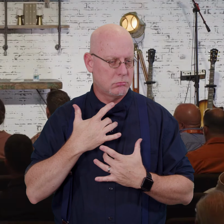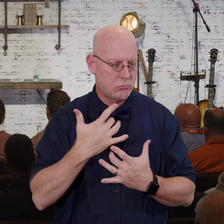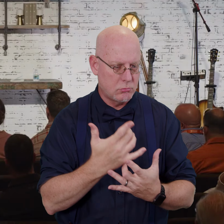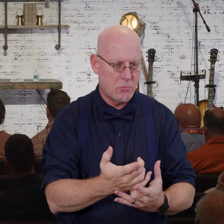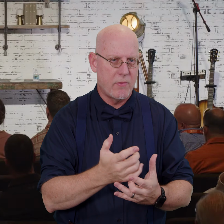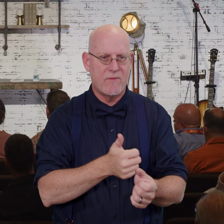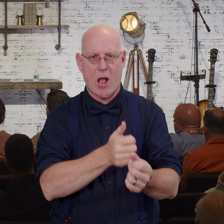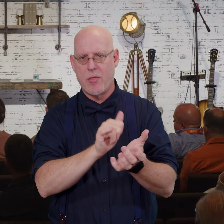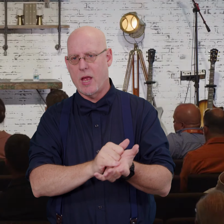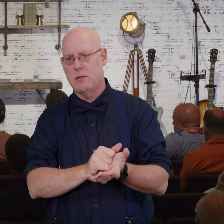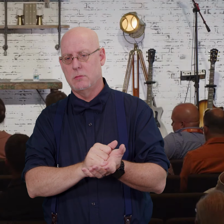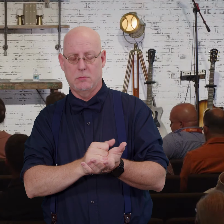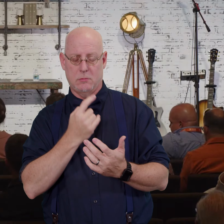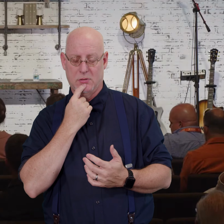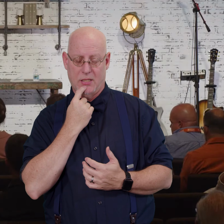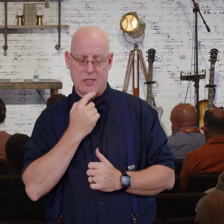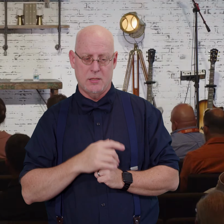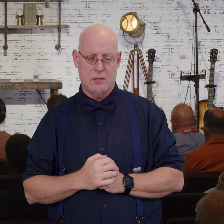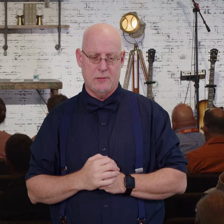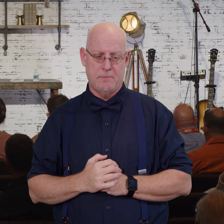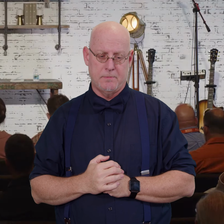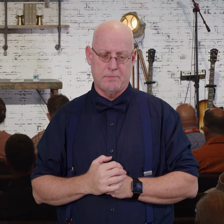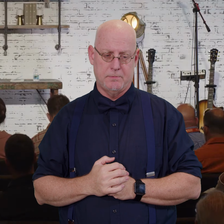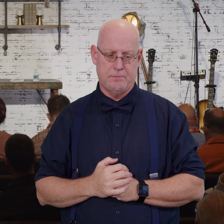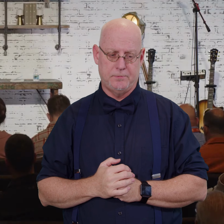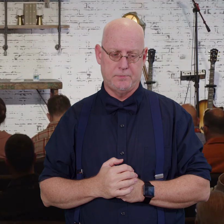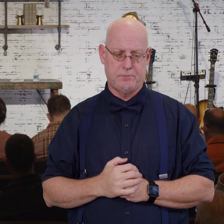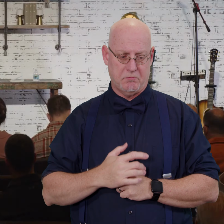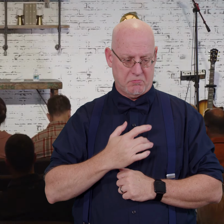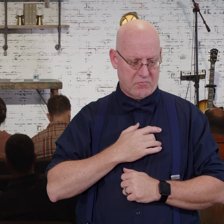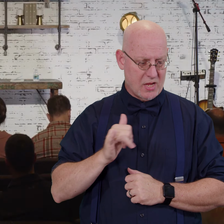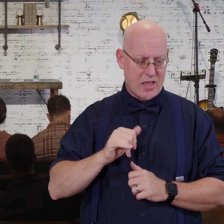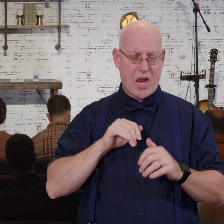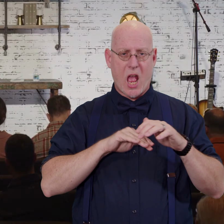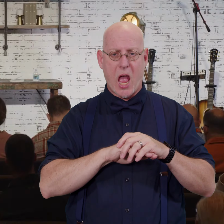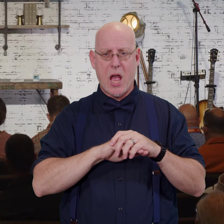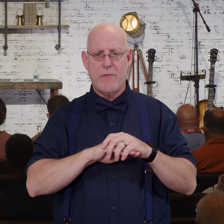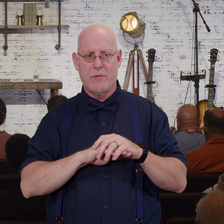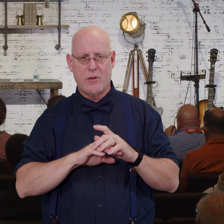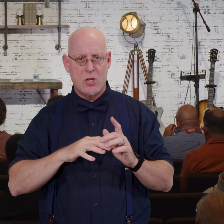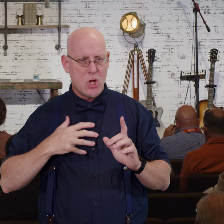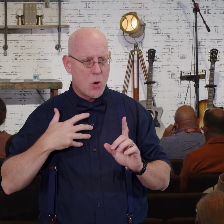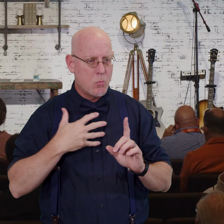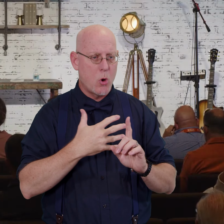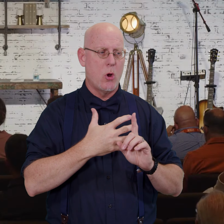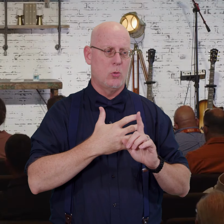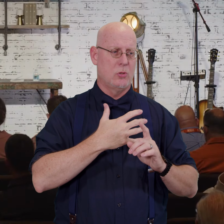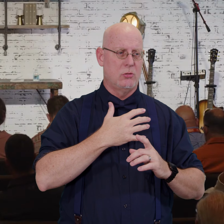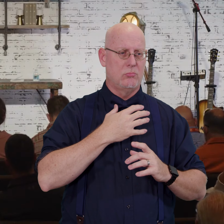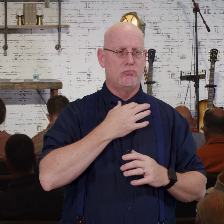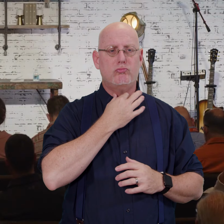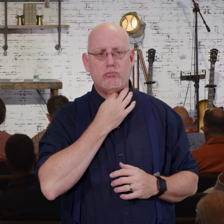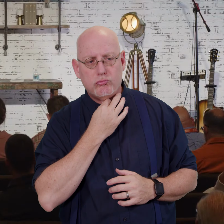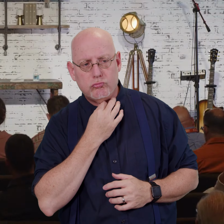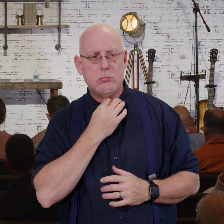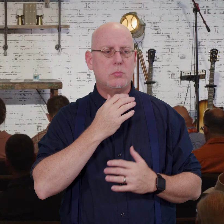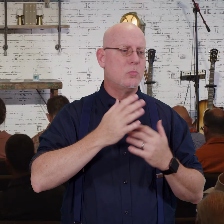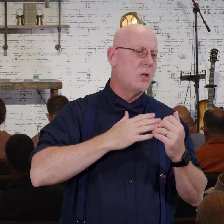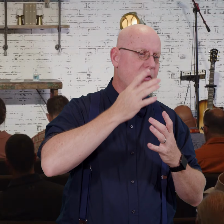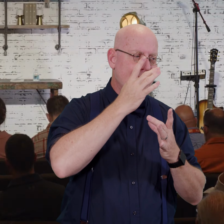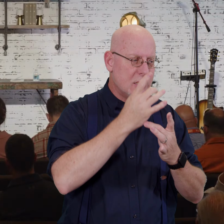direction. That's what he says. Their heart's like an oven. They approach their entry, that which piques